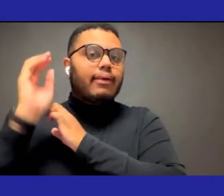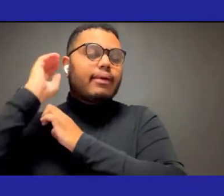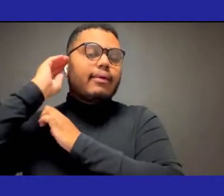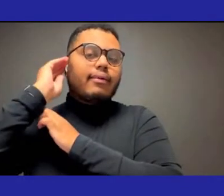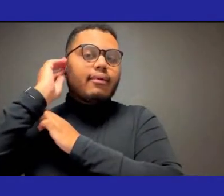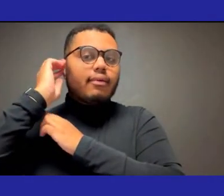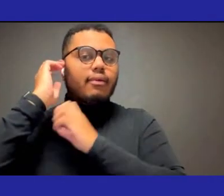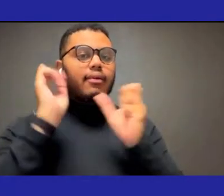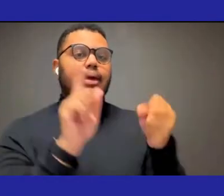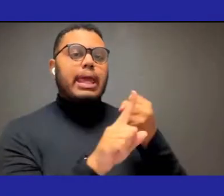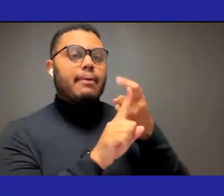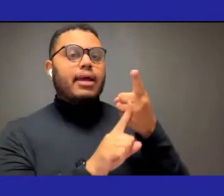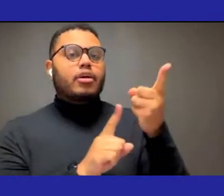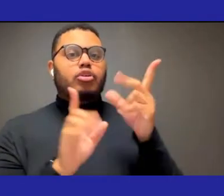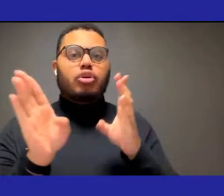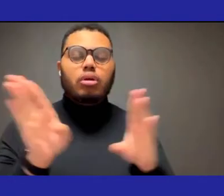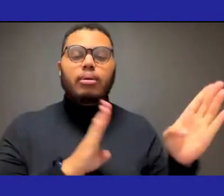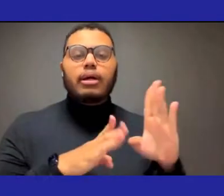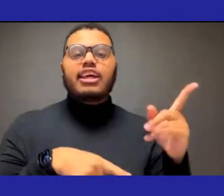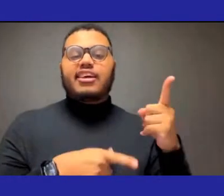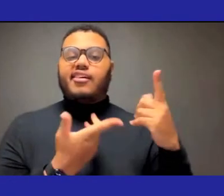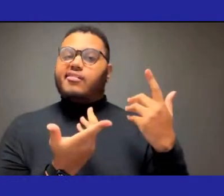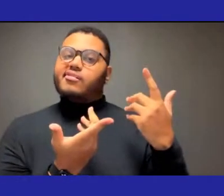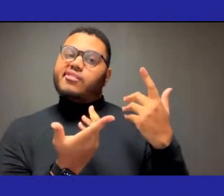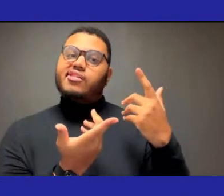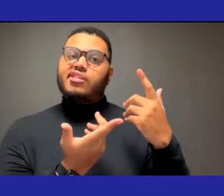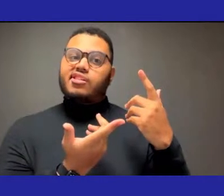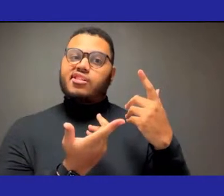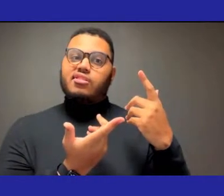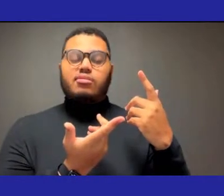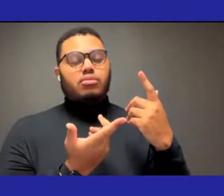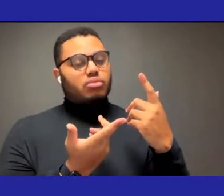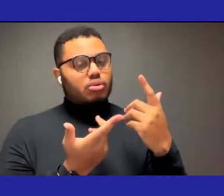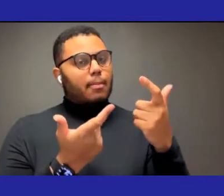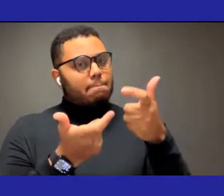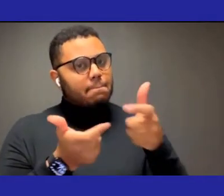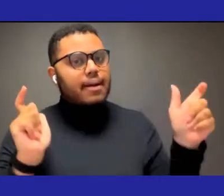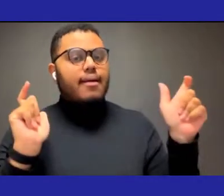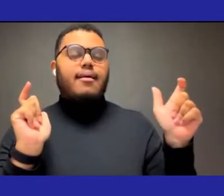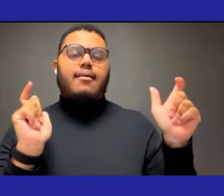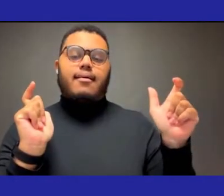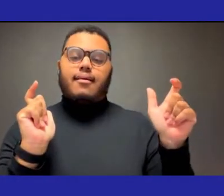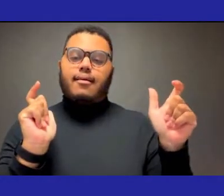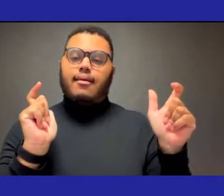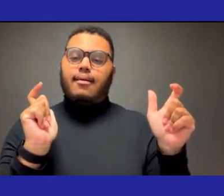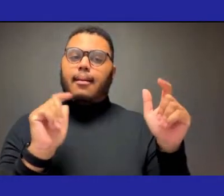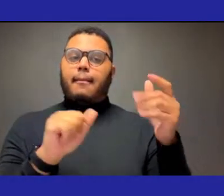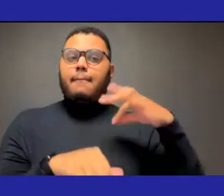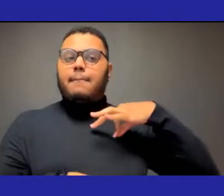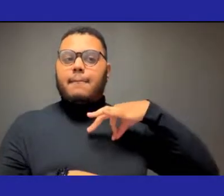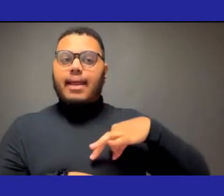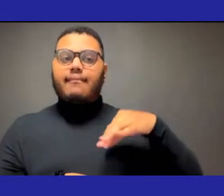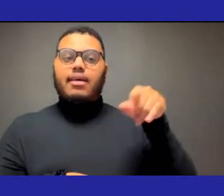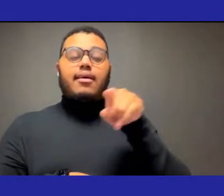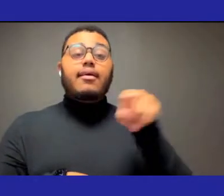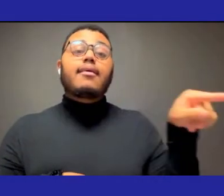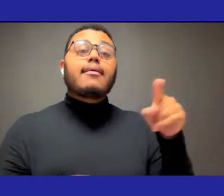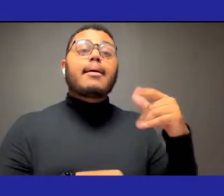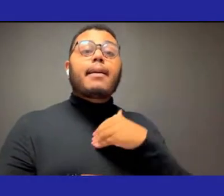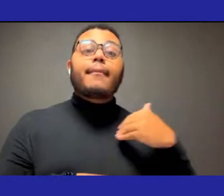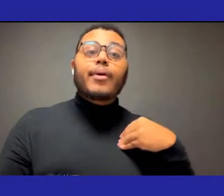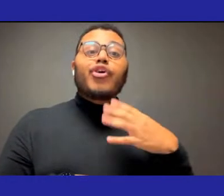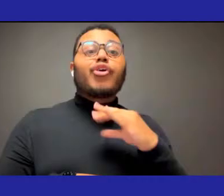plan, reputational impact, of course, a huge, obviously, benefit to the members and their providers, but there's